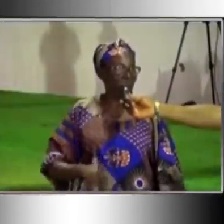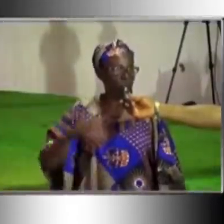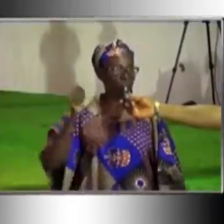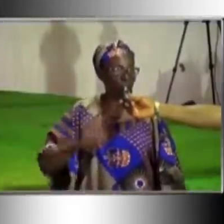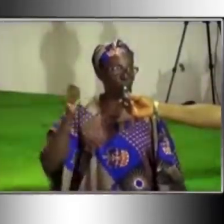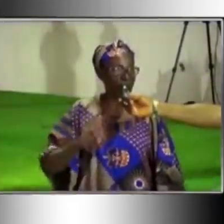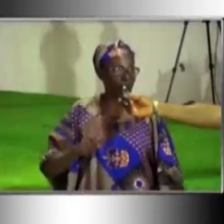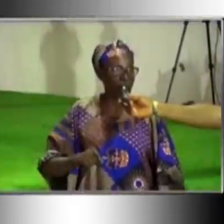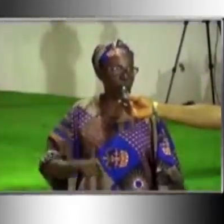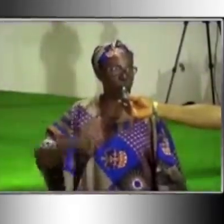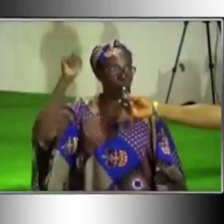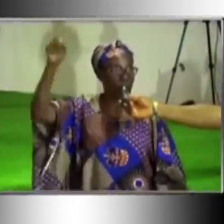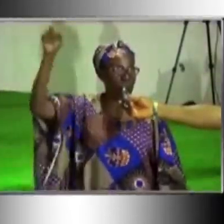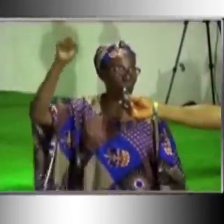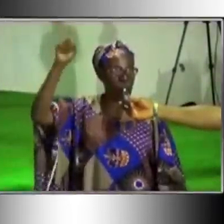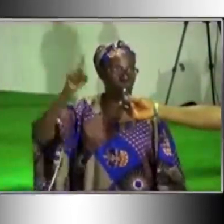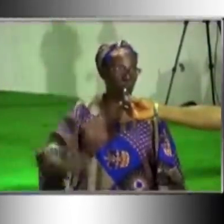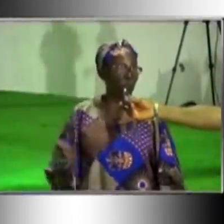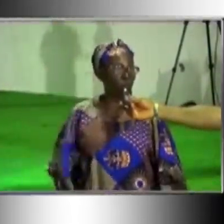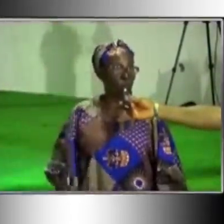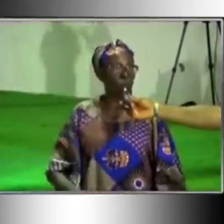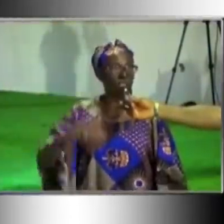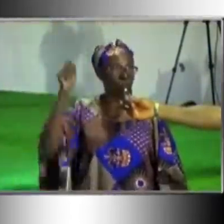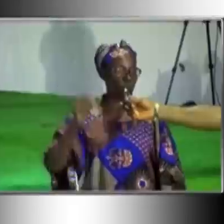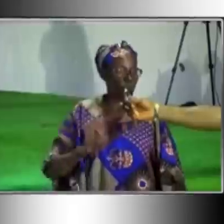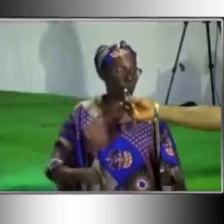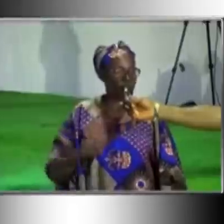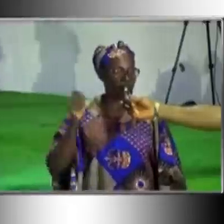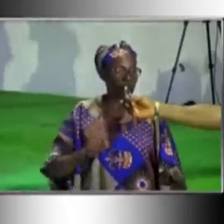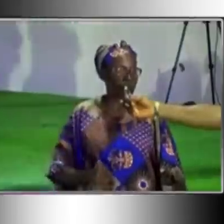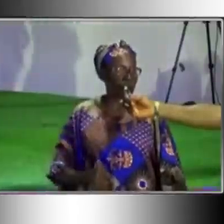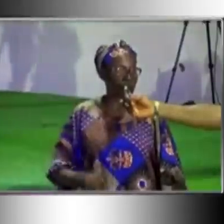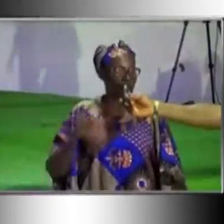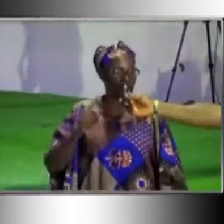2023 lo pe ọdun mẹwa to ti wa lori post kan bi mo se so fun ọlọrun